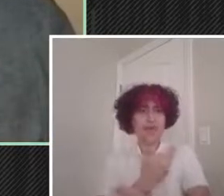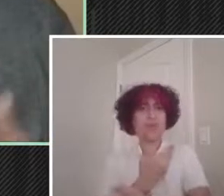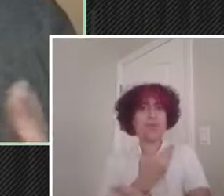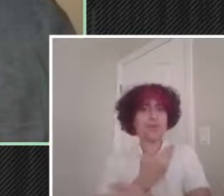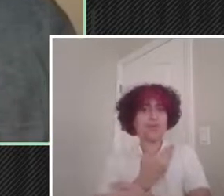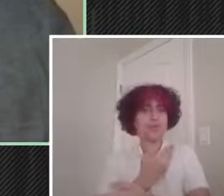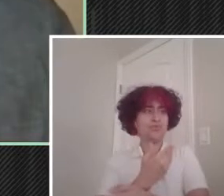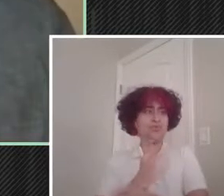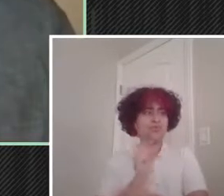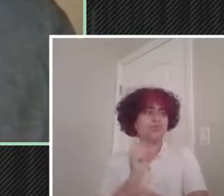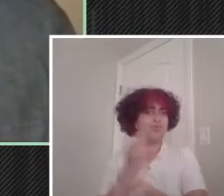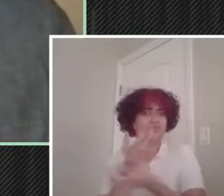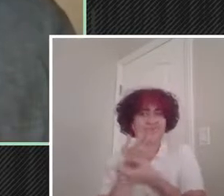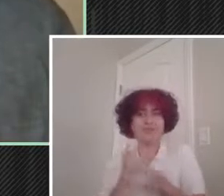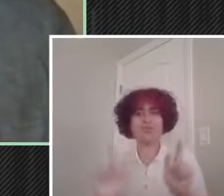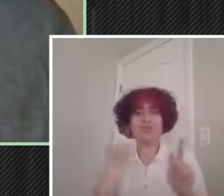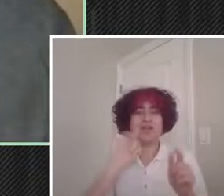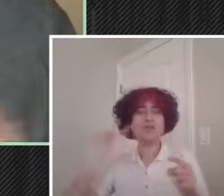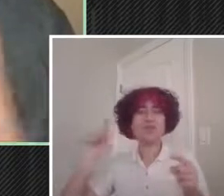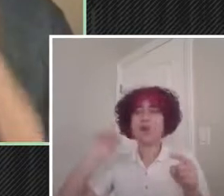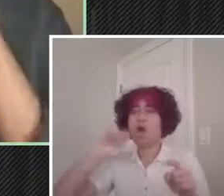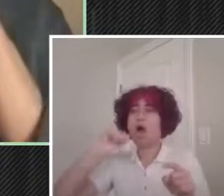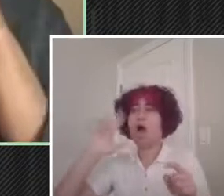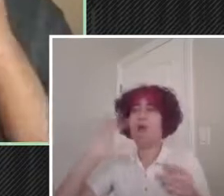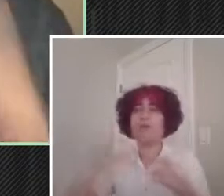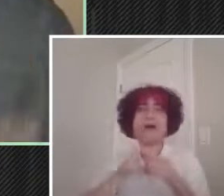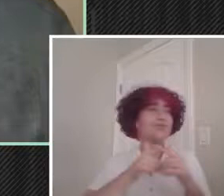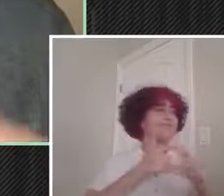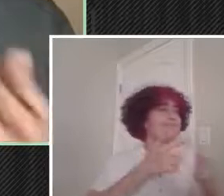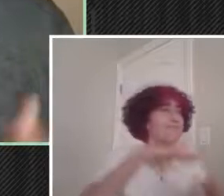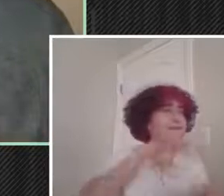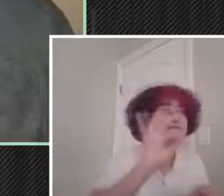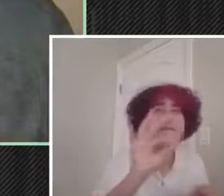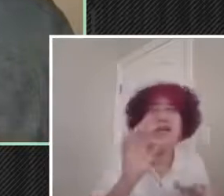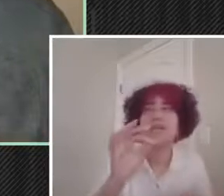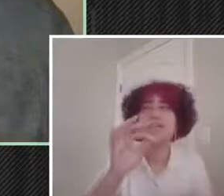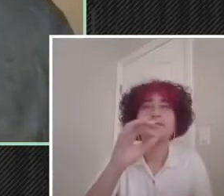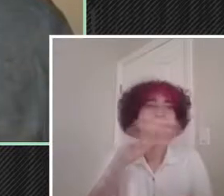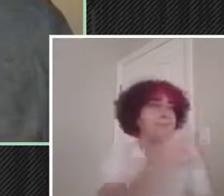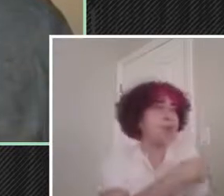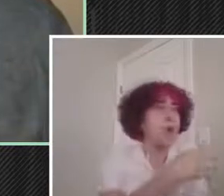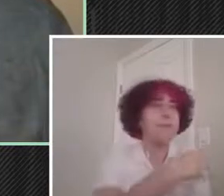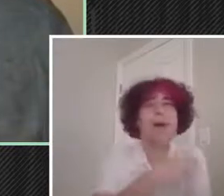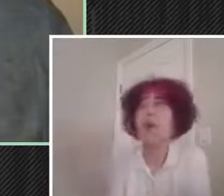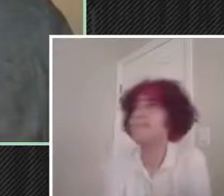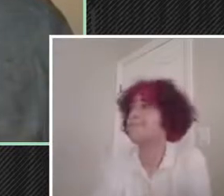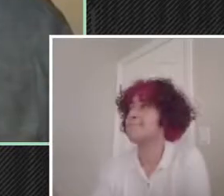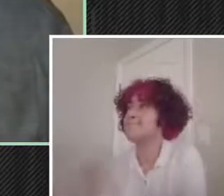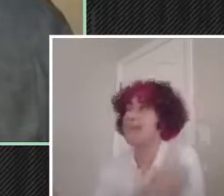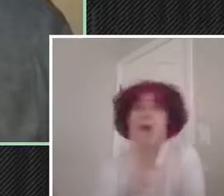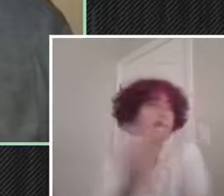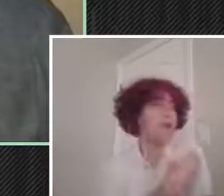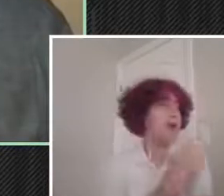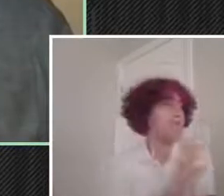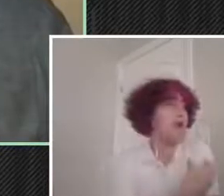power and getting folks out. And the last thing I'll mention is that it's kind of the thing that ties it all together that we